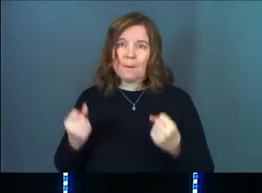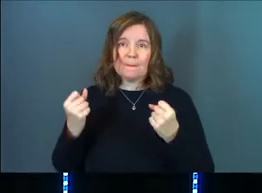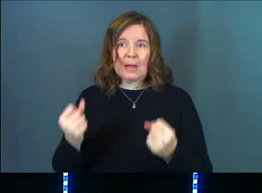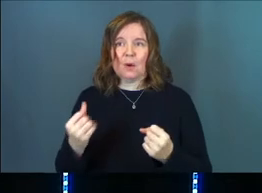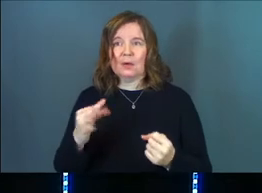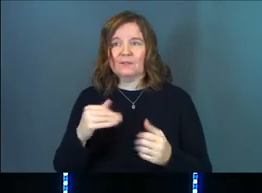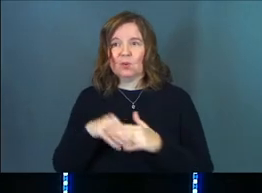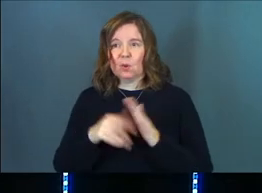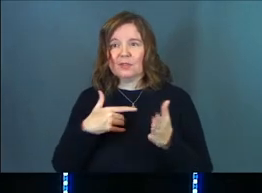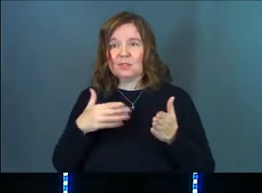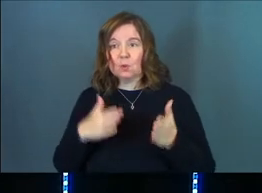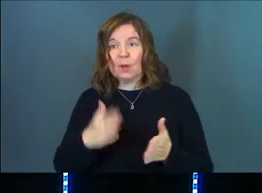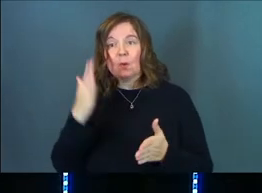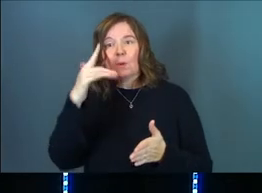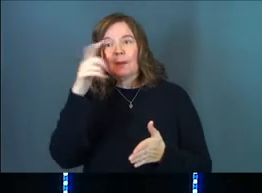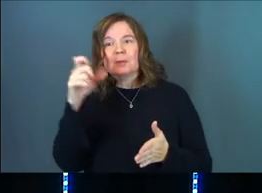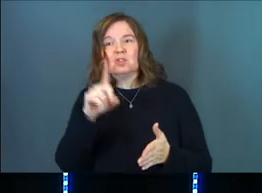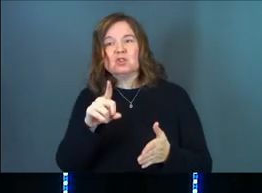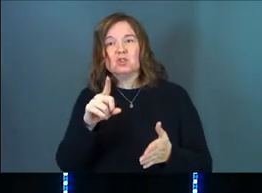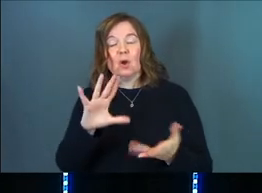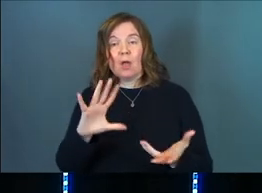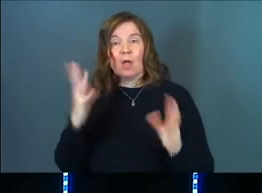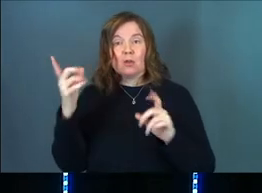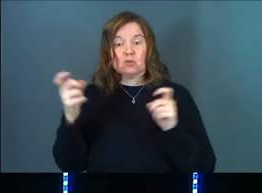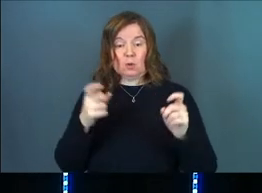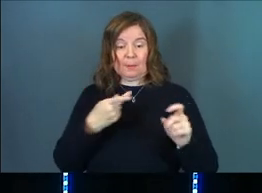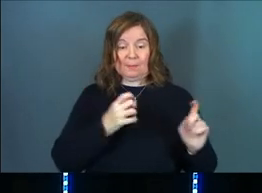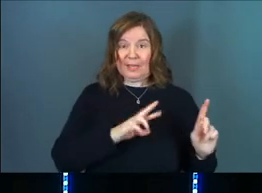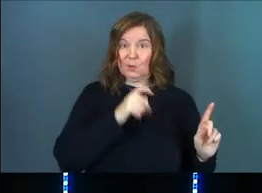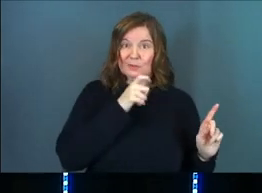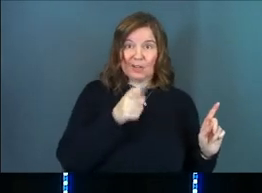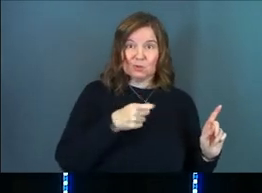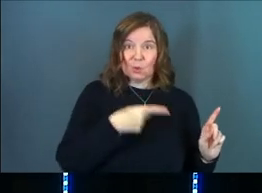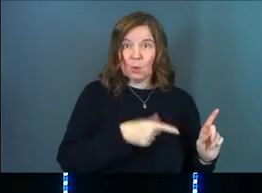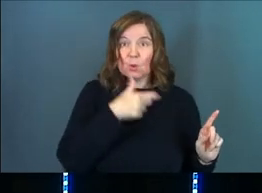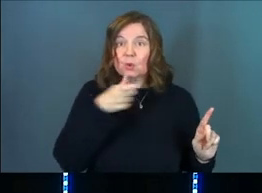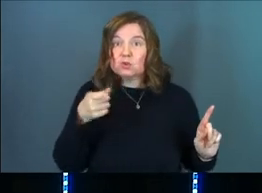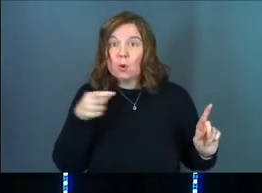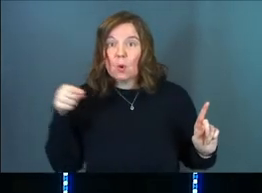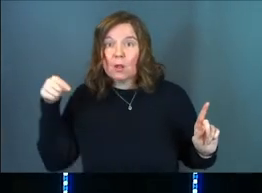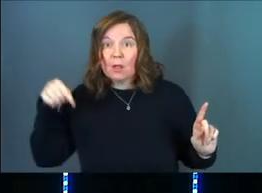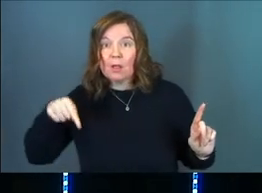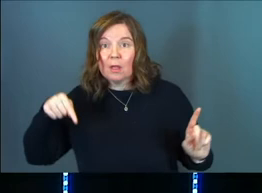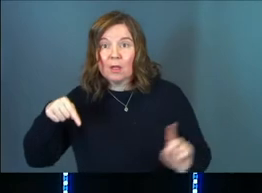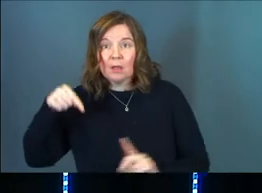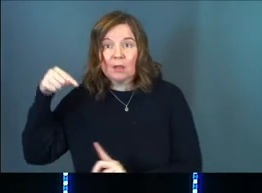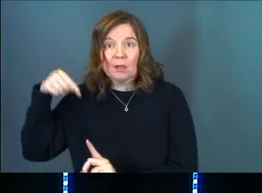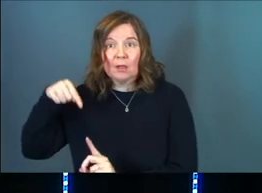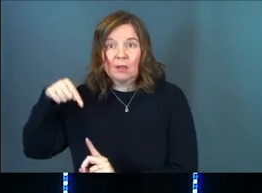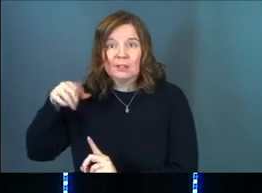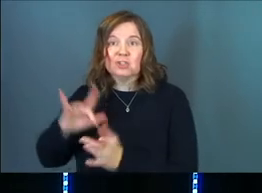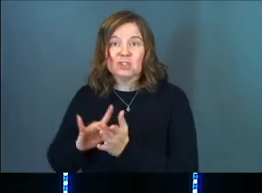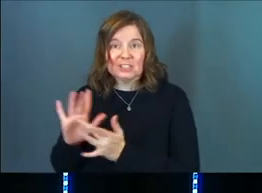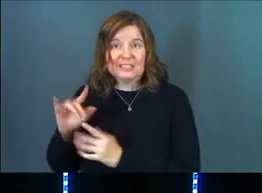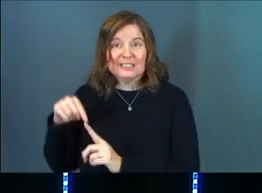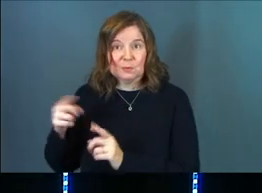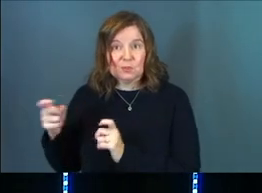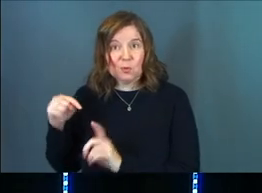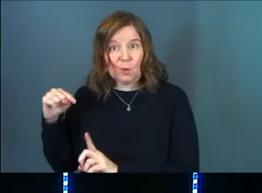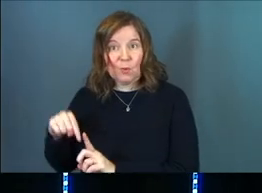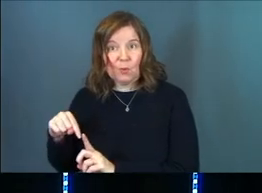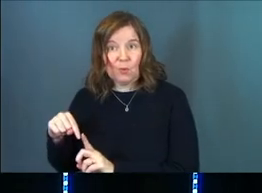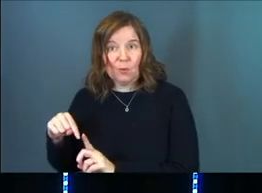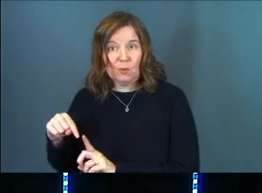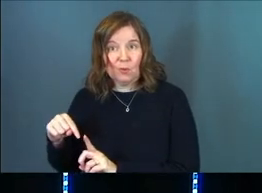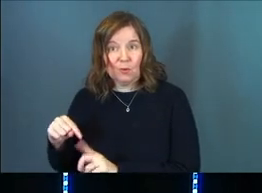power if you go this way because you're out of control. Peter was out of control. Who was in control? Jesus was in